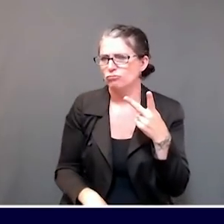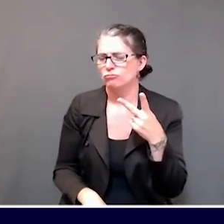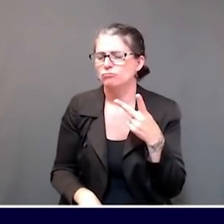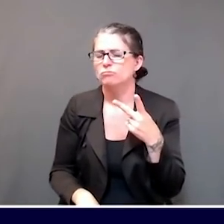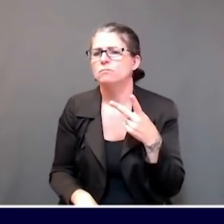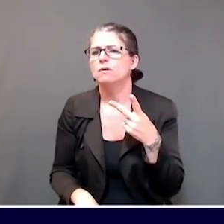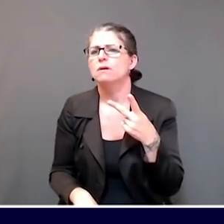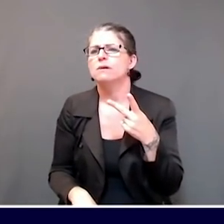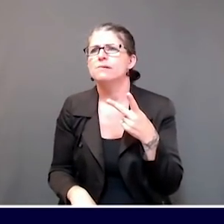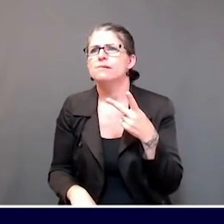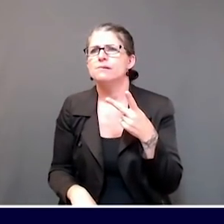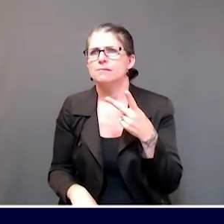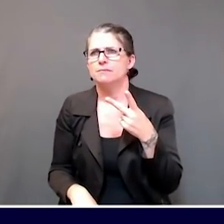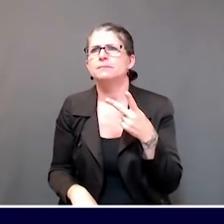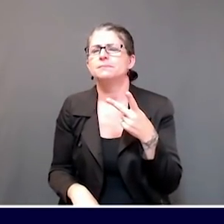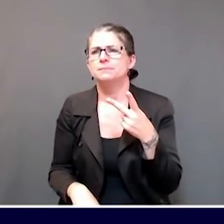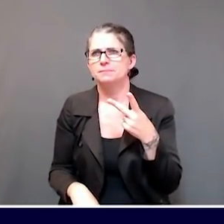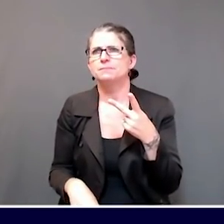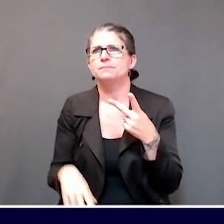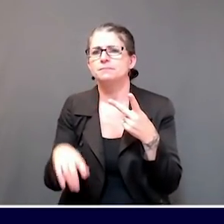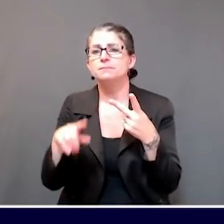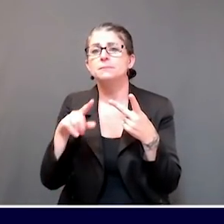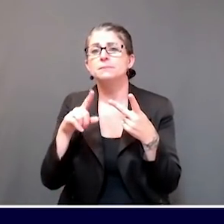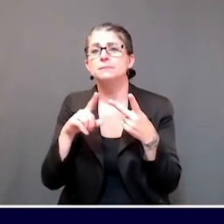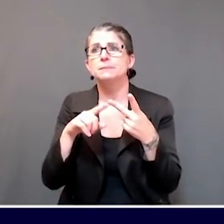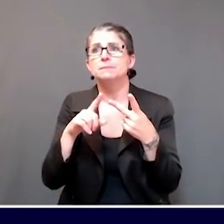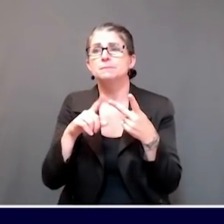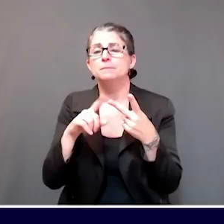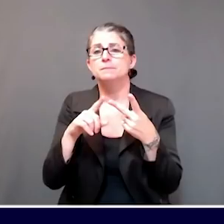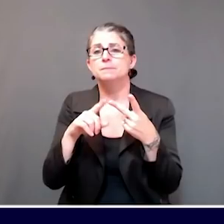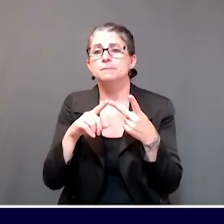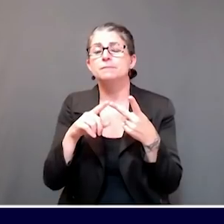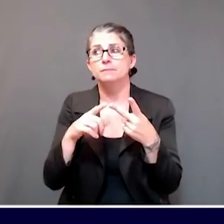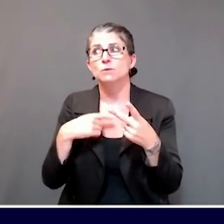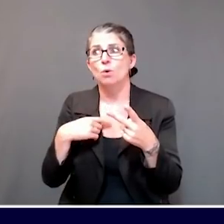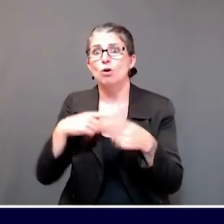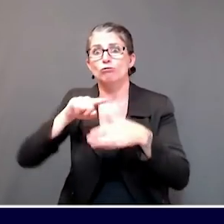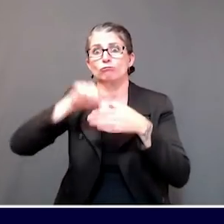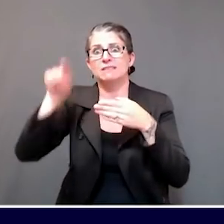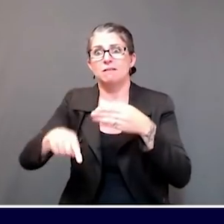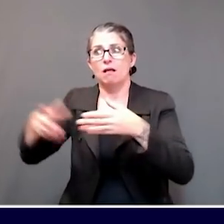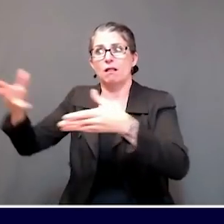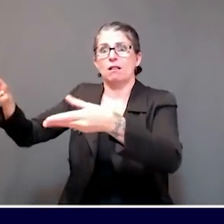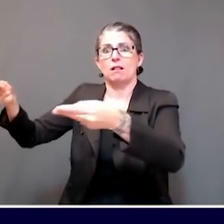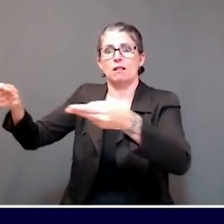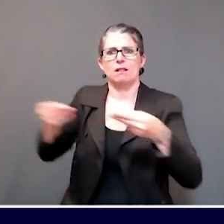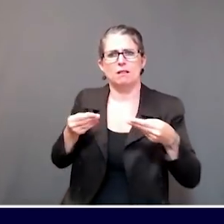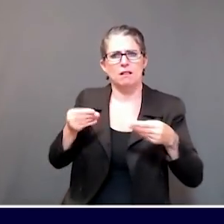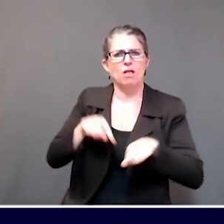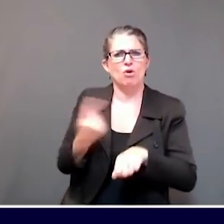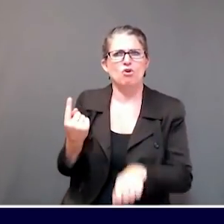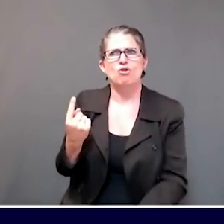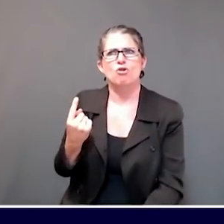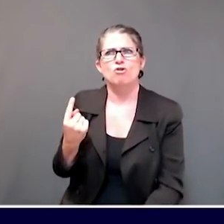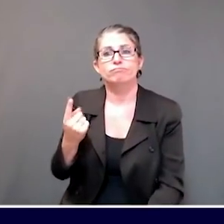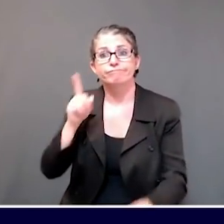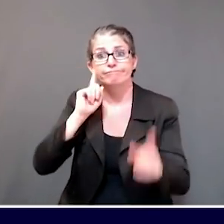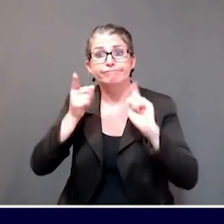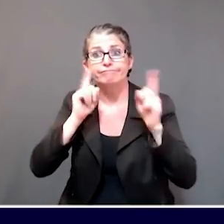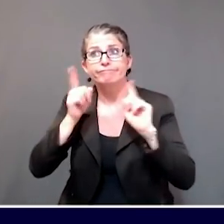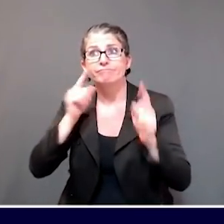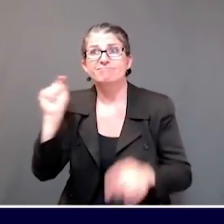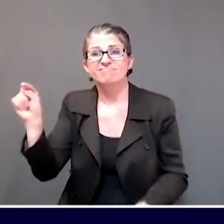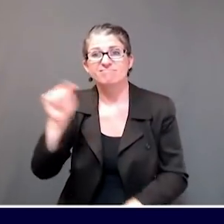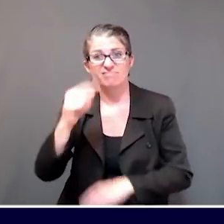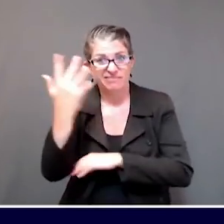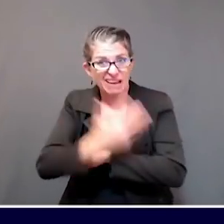timeliness of results. We're hearing stories in other states and a couple here in Maine as well about a delay, maybe 5-7 days